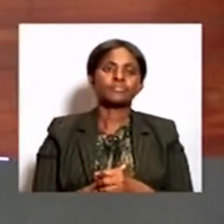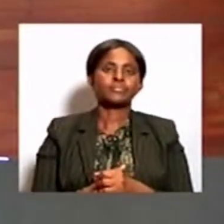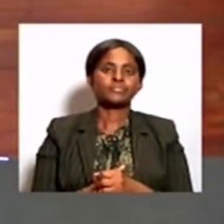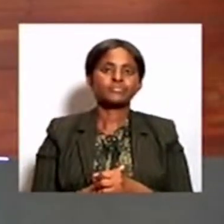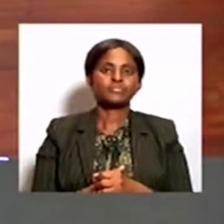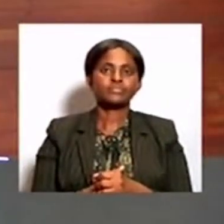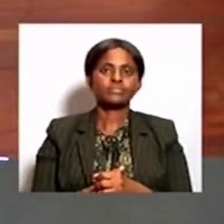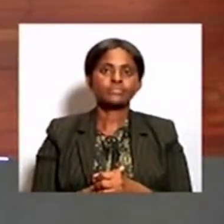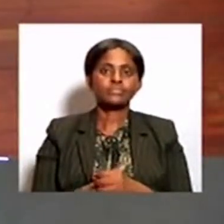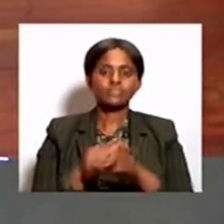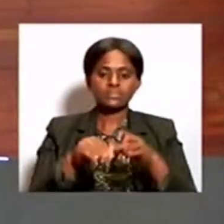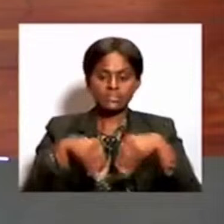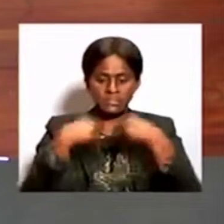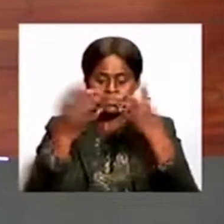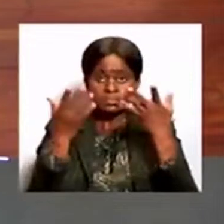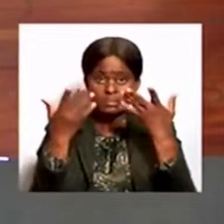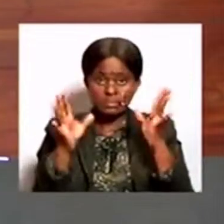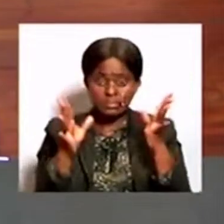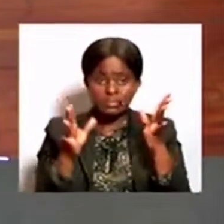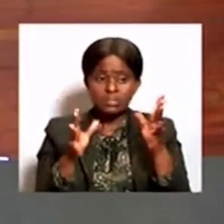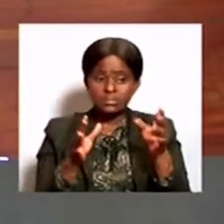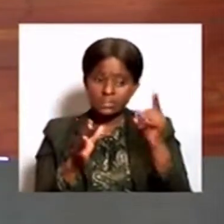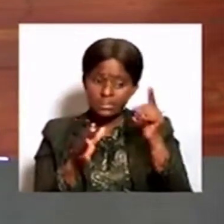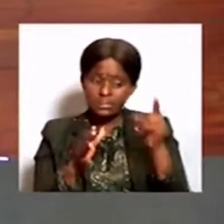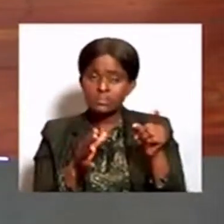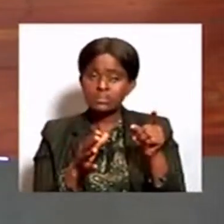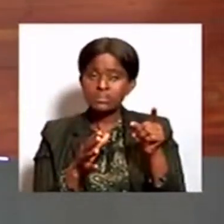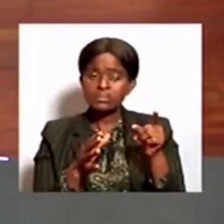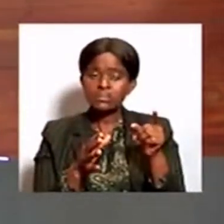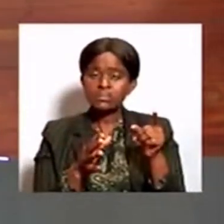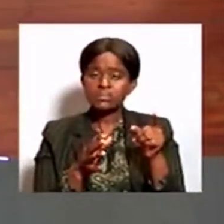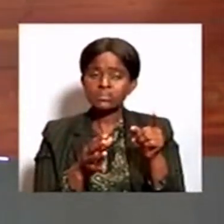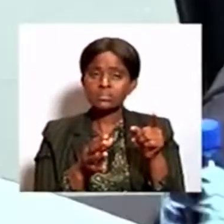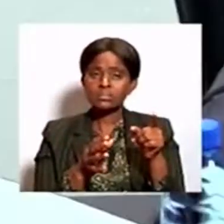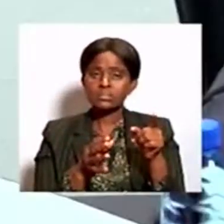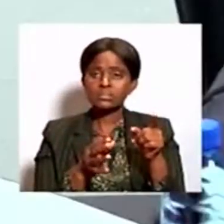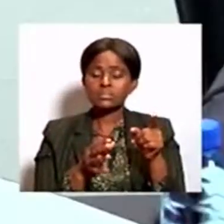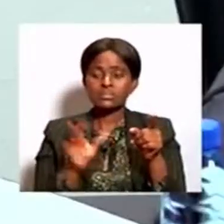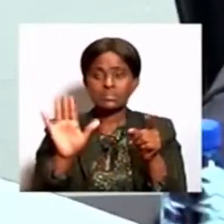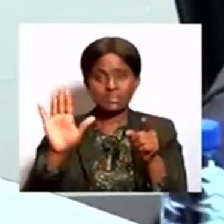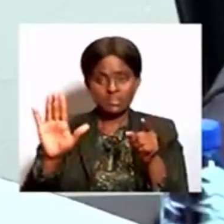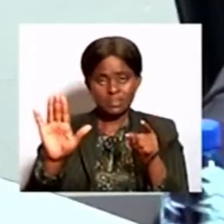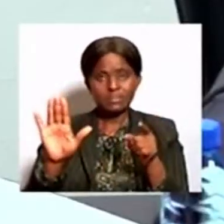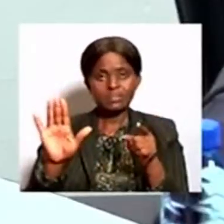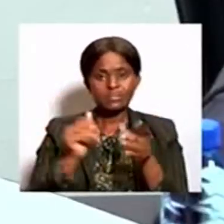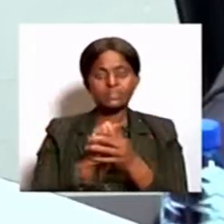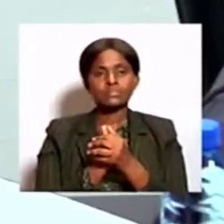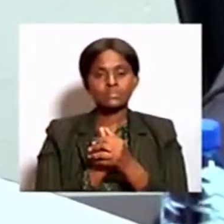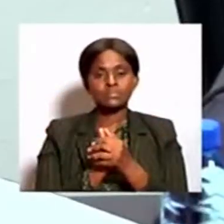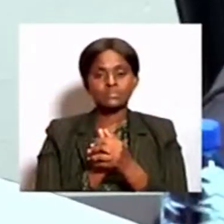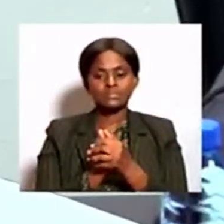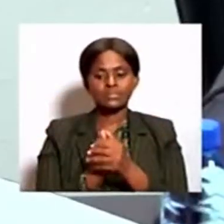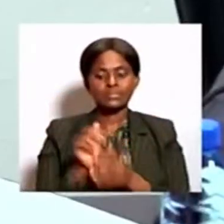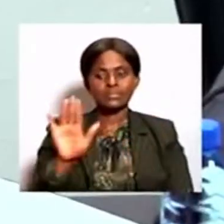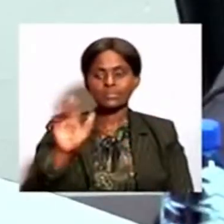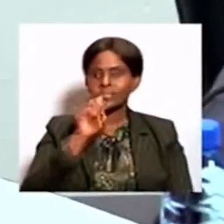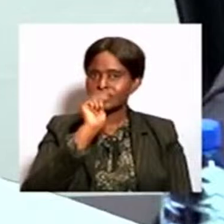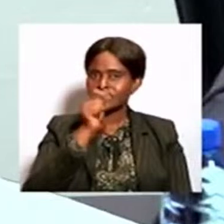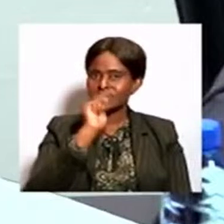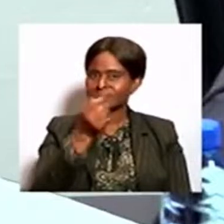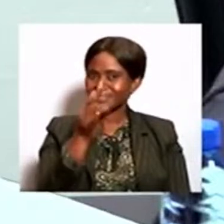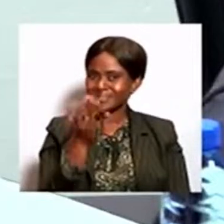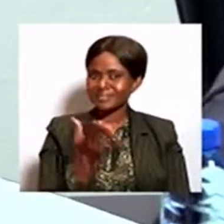It was provided when it was queried. Just to switch off your mic, madam.